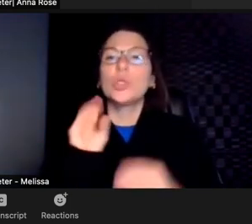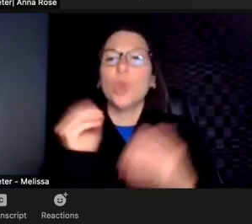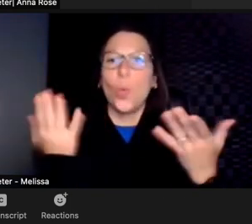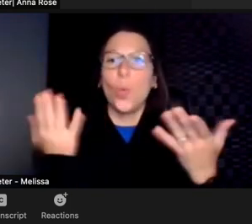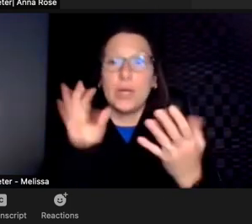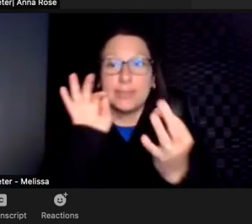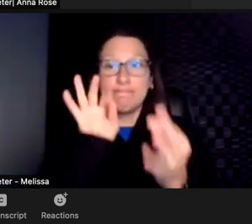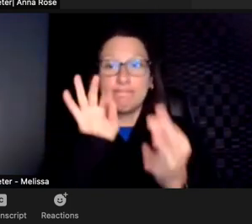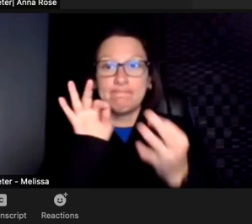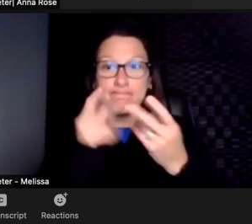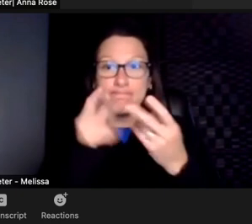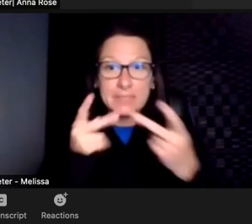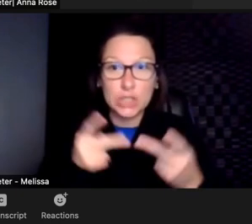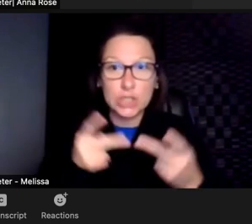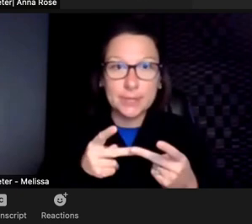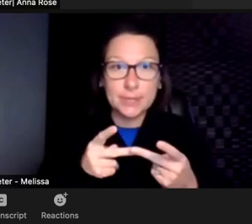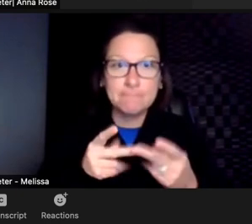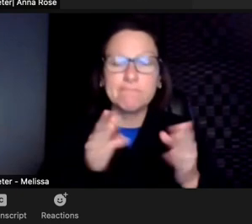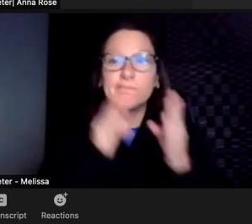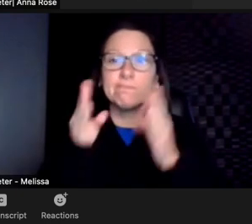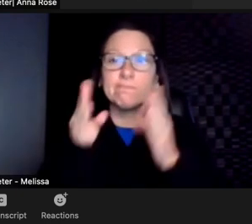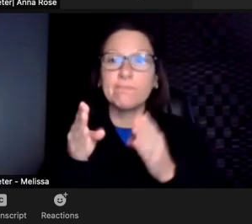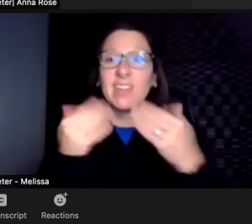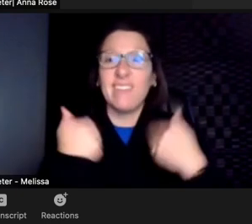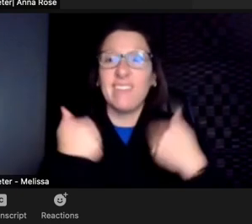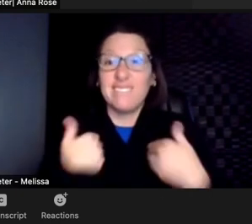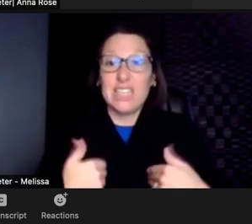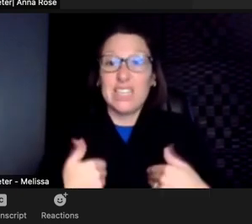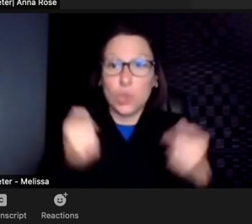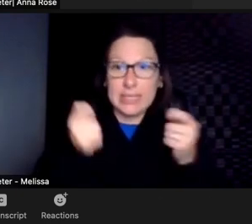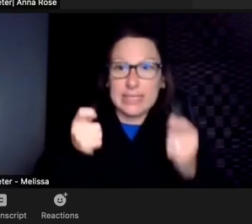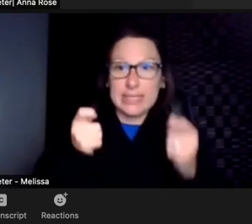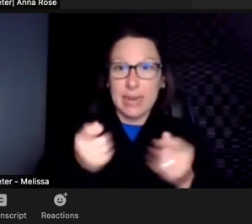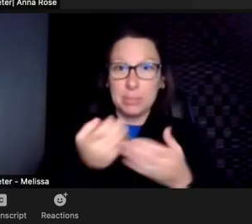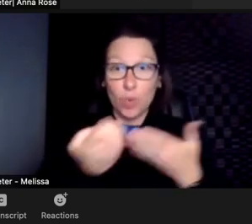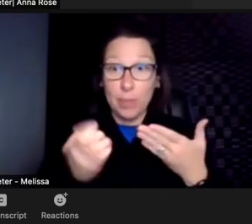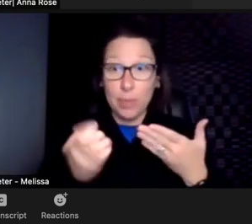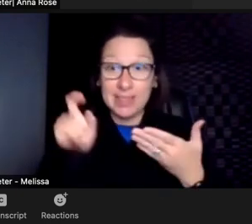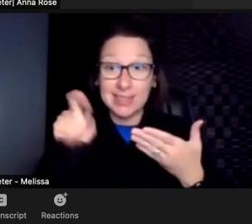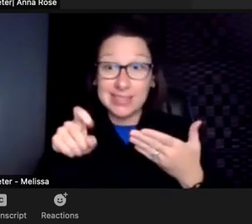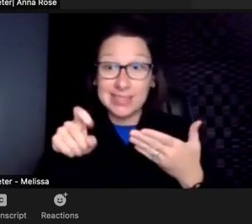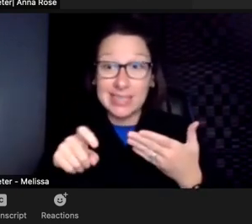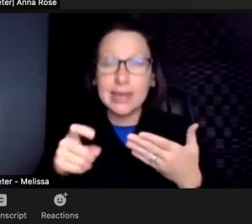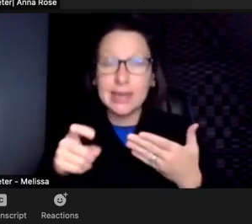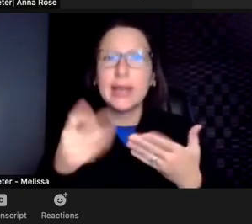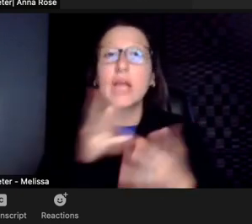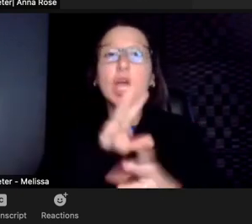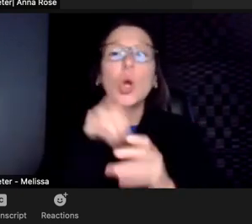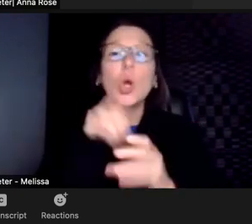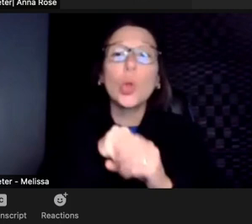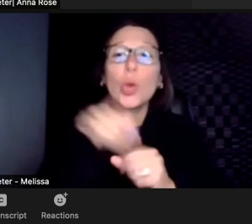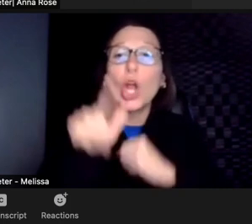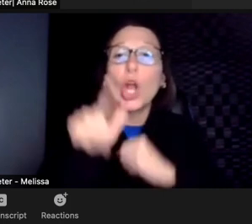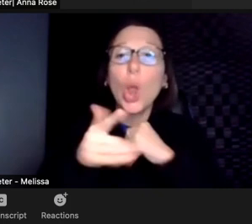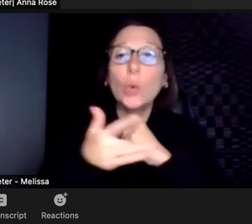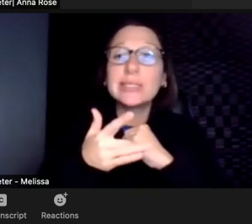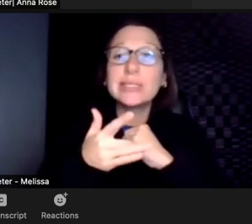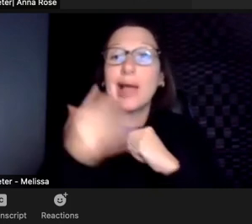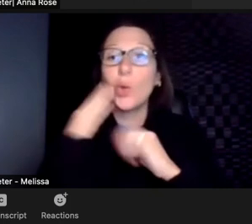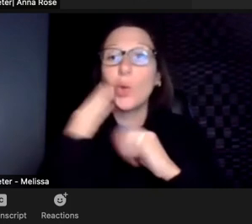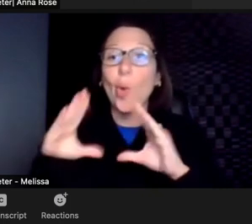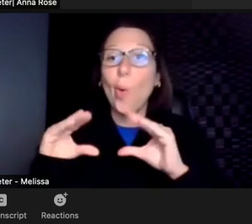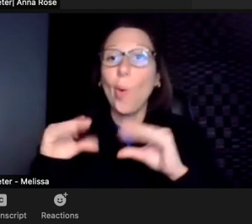What is any physical adaptive equipment that is needed in order to achieve that, including, low-tech things like pillows, tumble